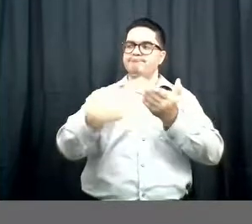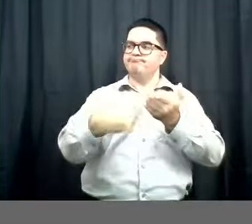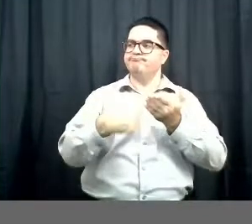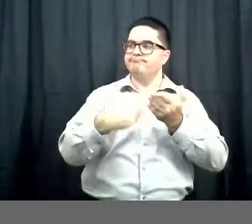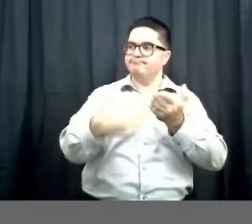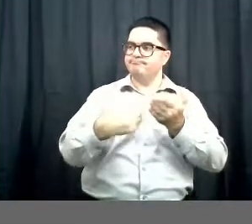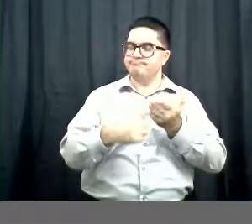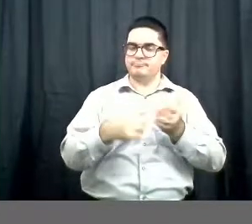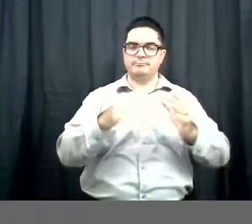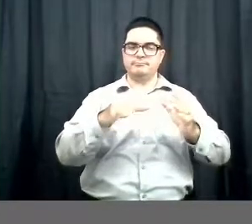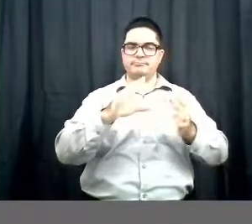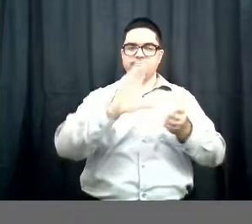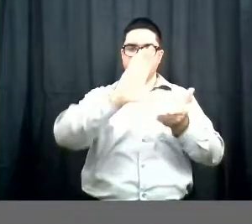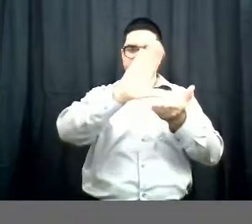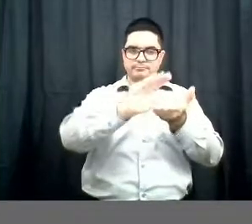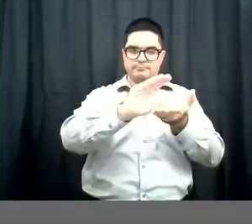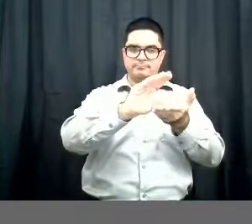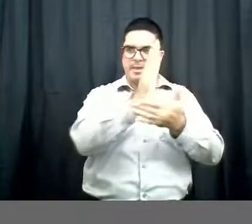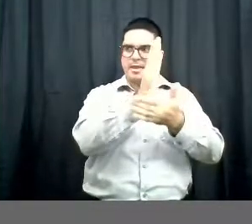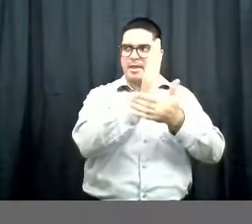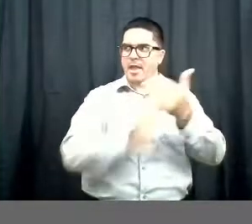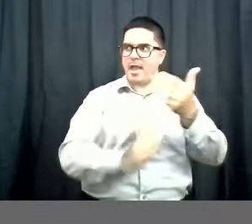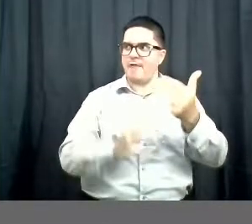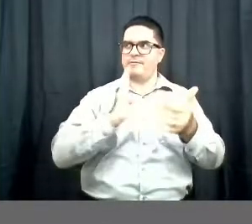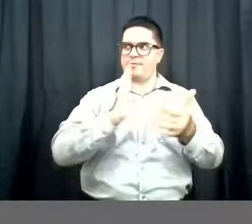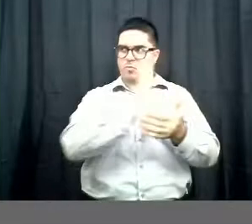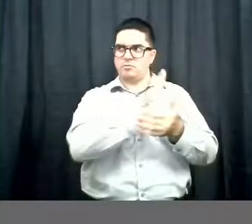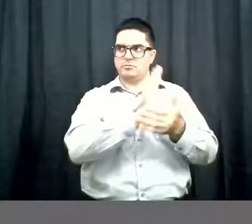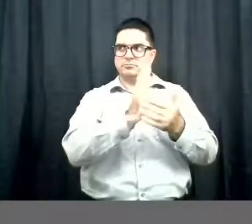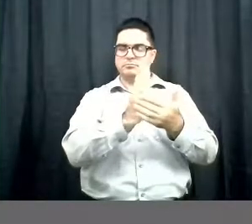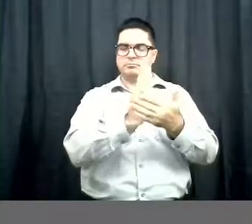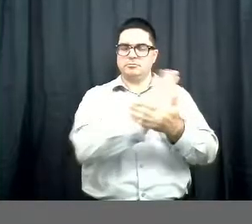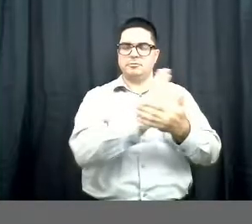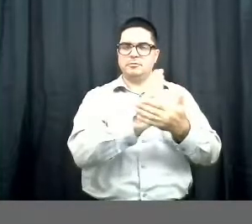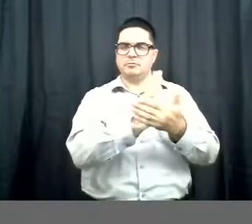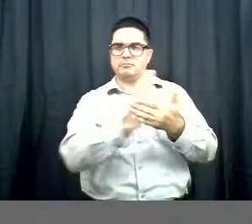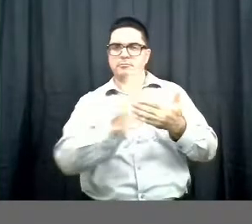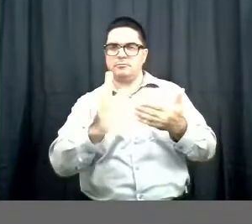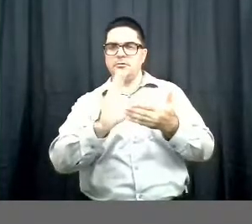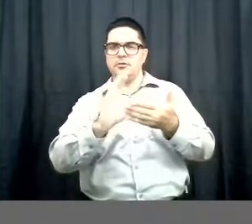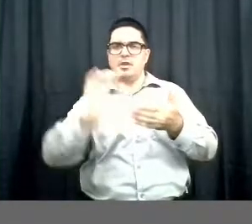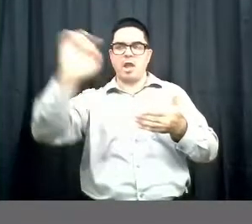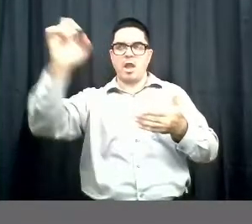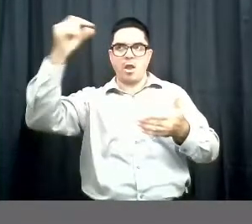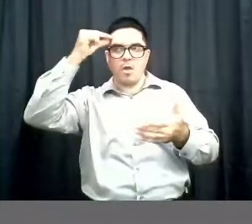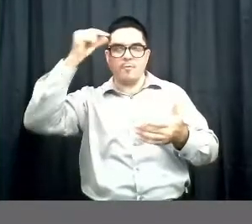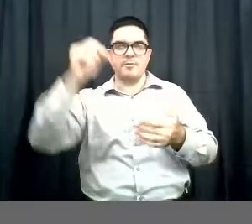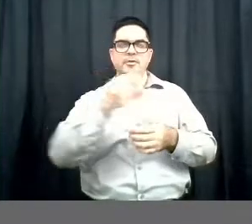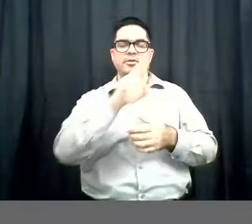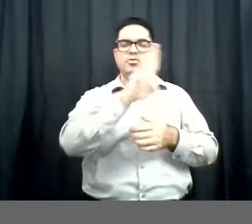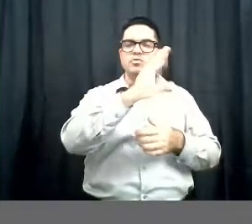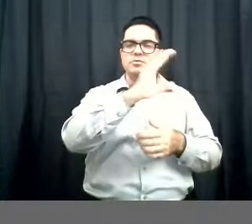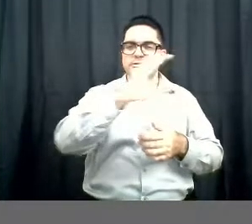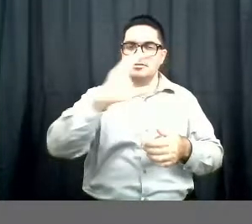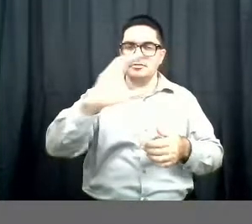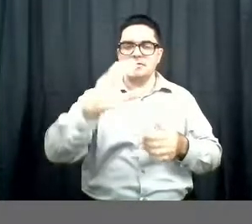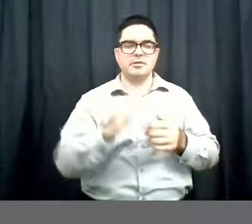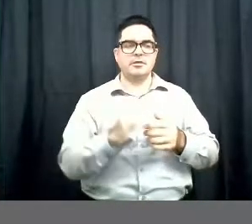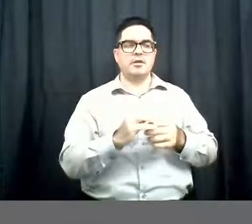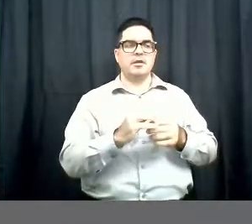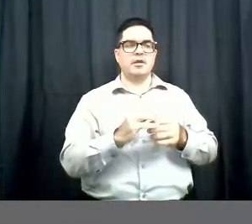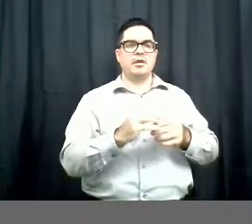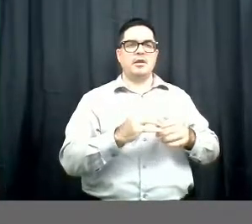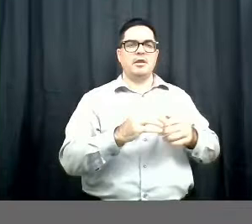than half of which is the board. The government is one of the set of expenditures. The UCC is one. The Committee of Retirees is one.